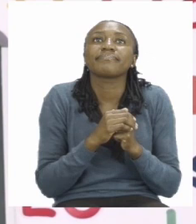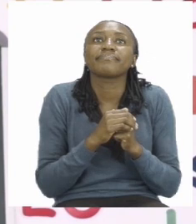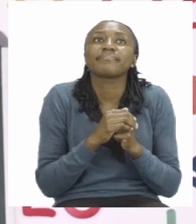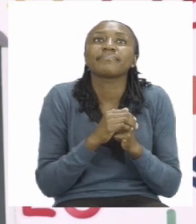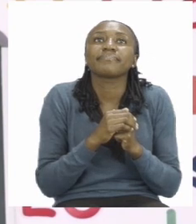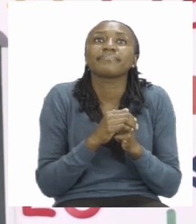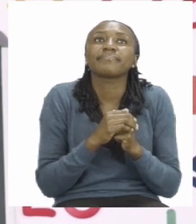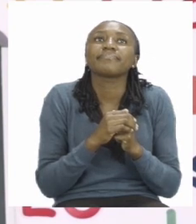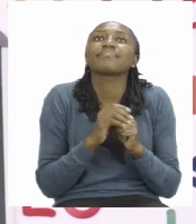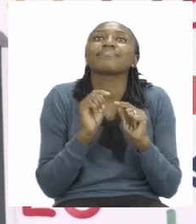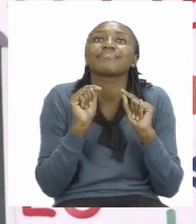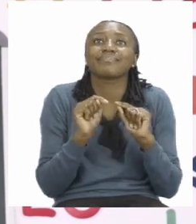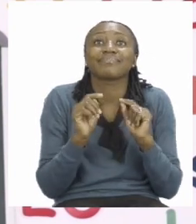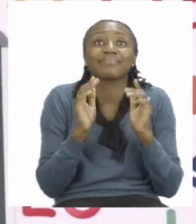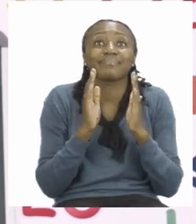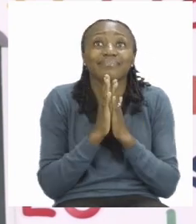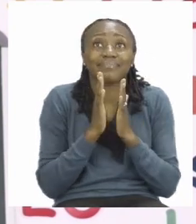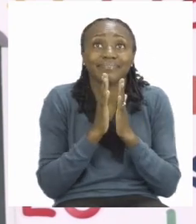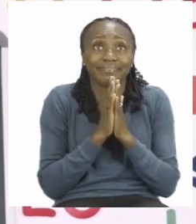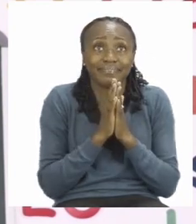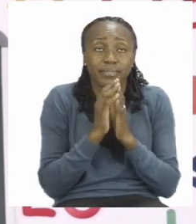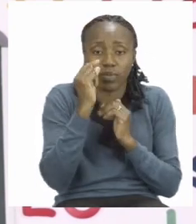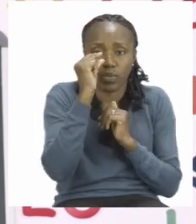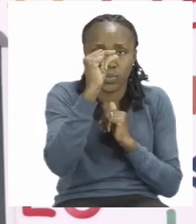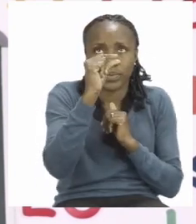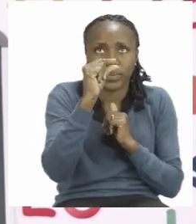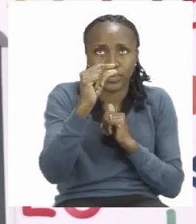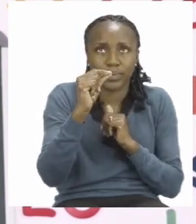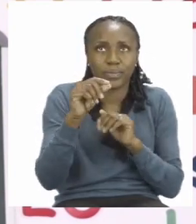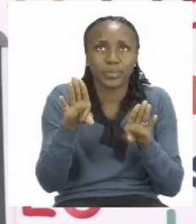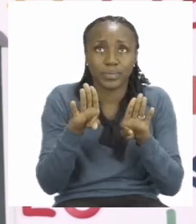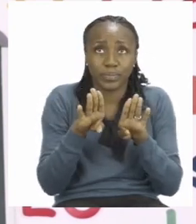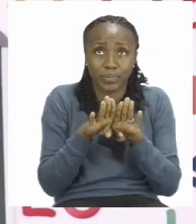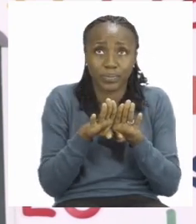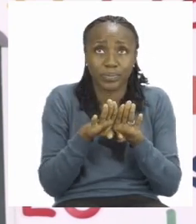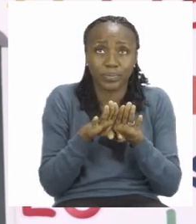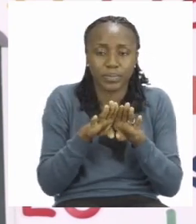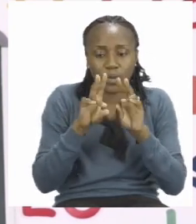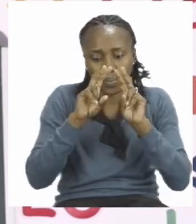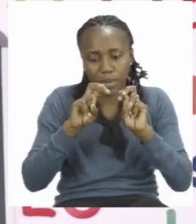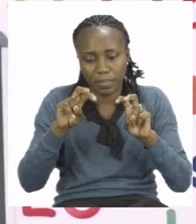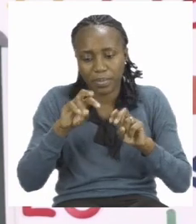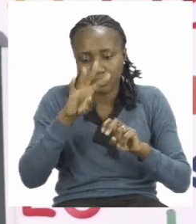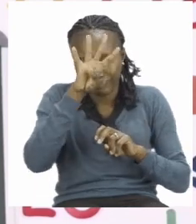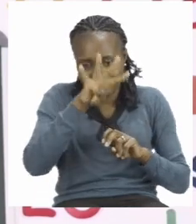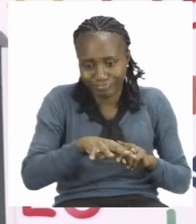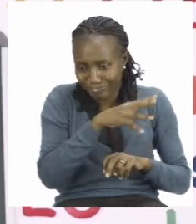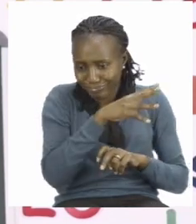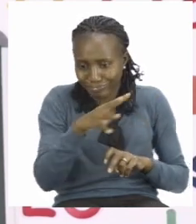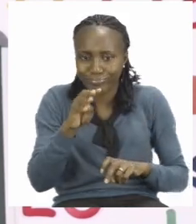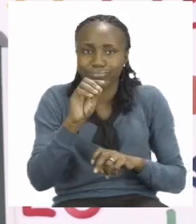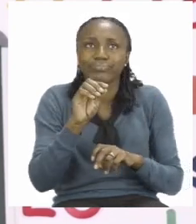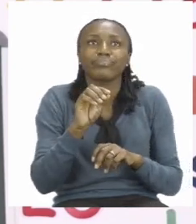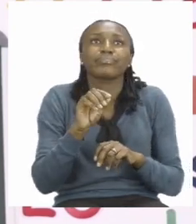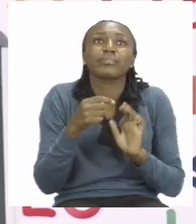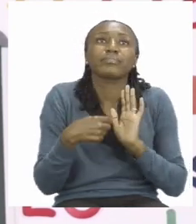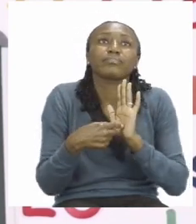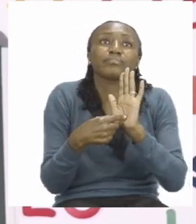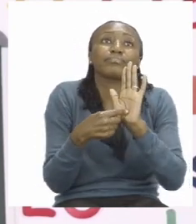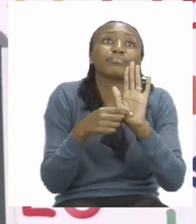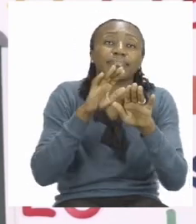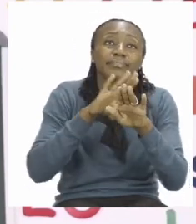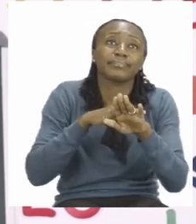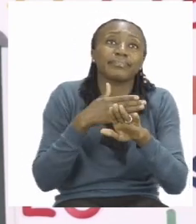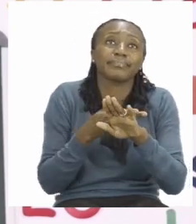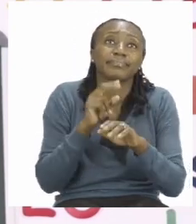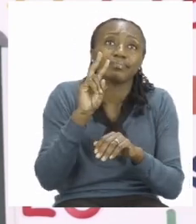want you to use your vocabulary words to do the word search. I am going to do just only 2 here that